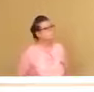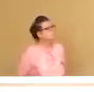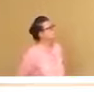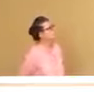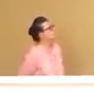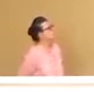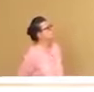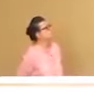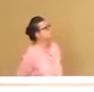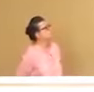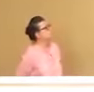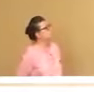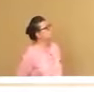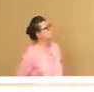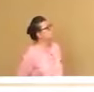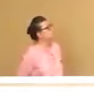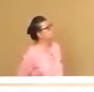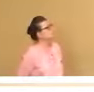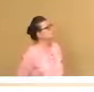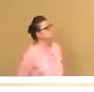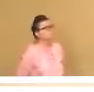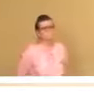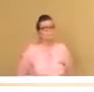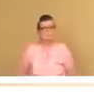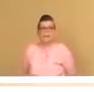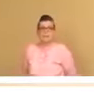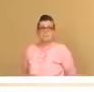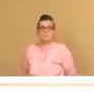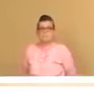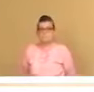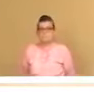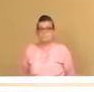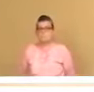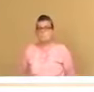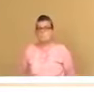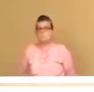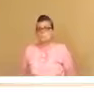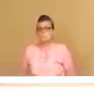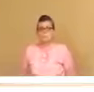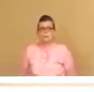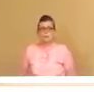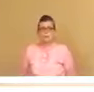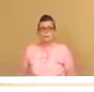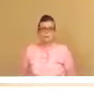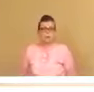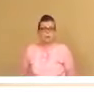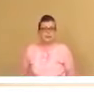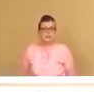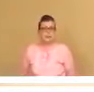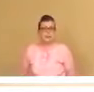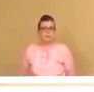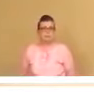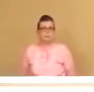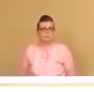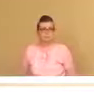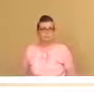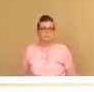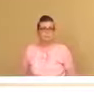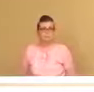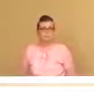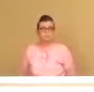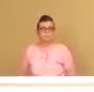teachers having itching ears. And they shall turn away their ears from the truth and shall be